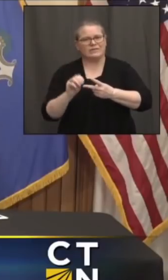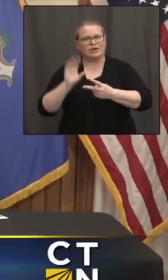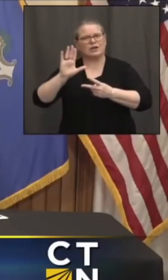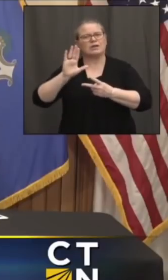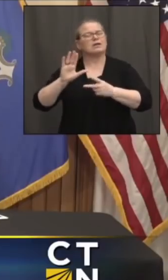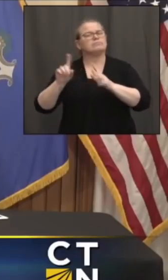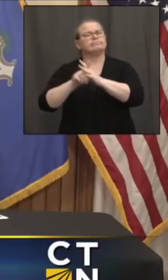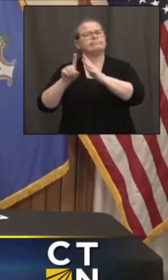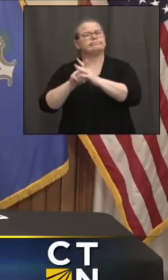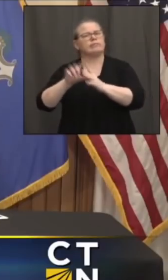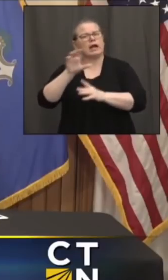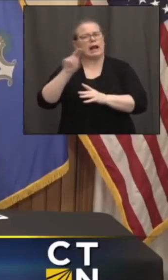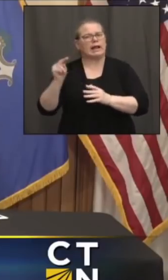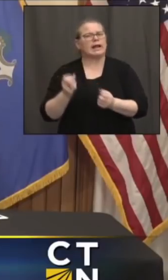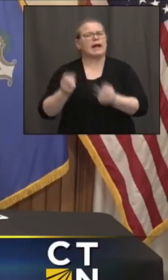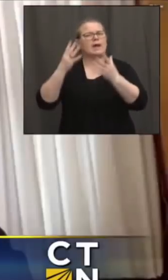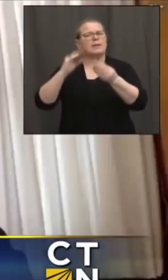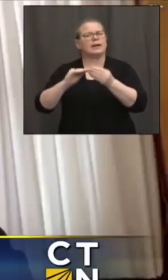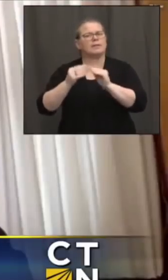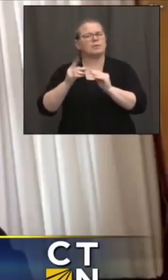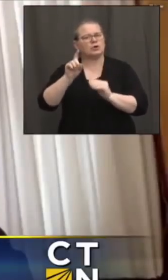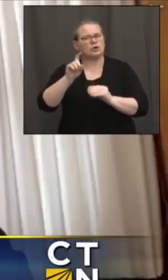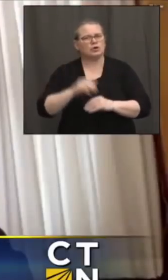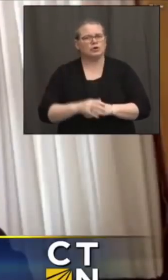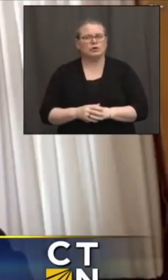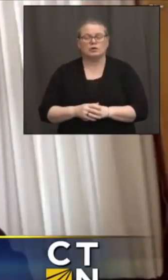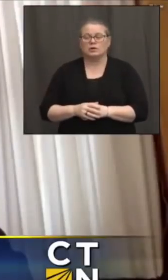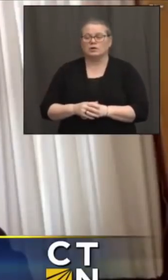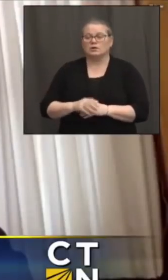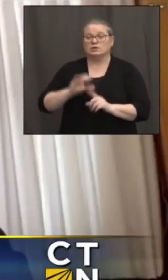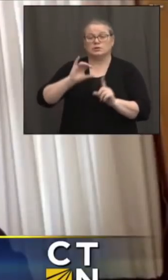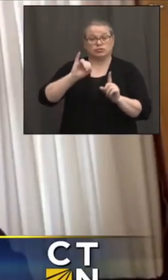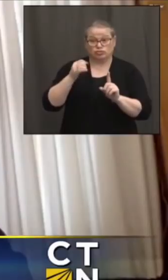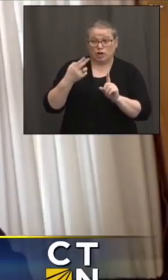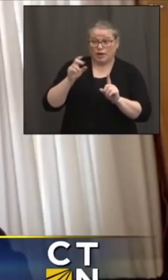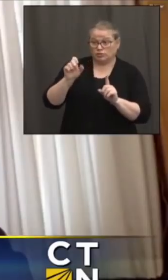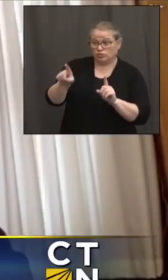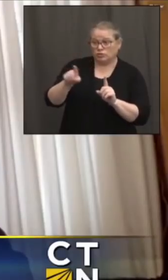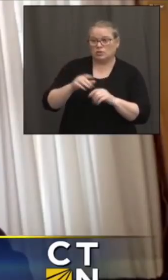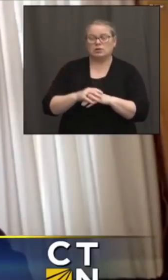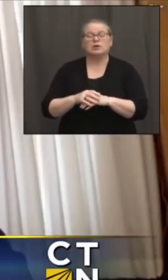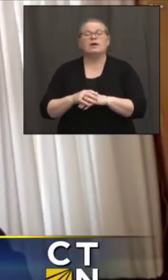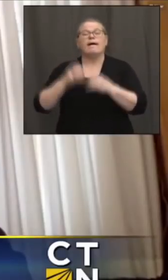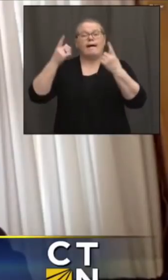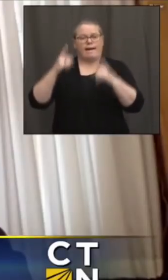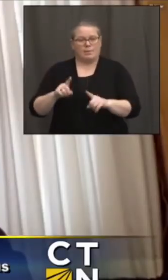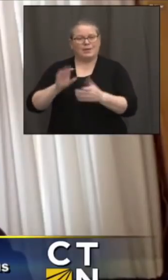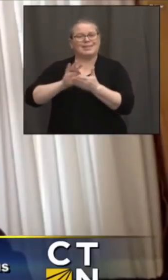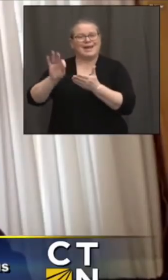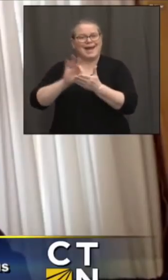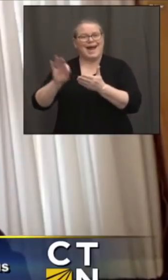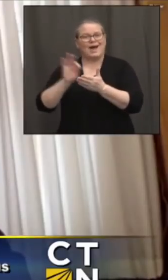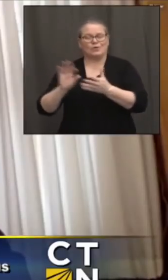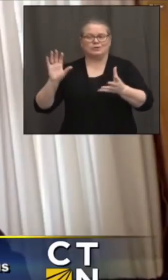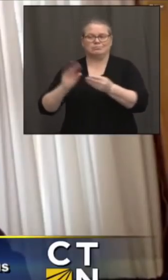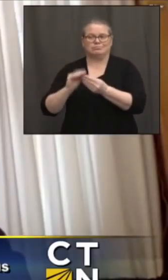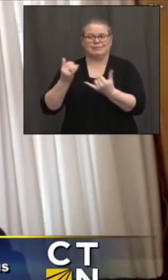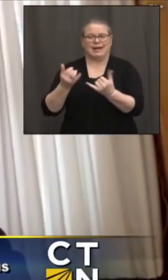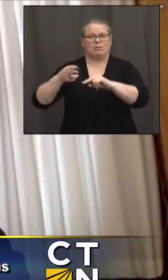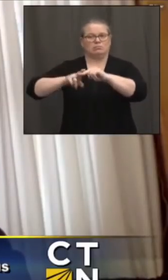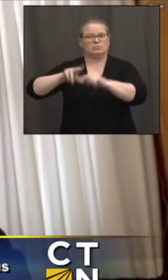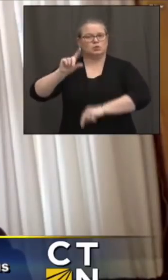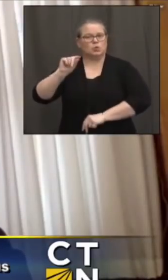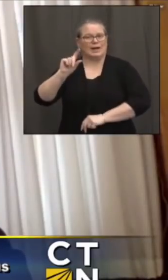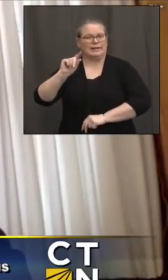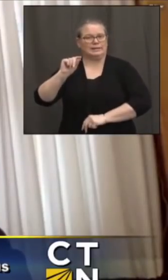the State Department of Public Health had announced over last weekend that the count had grown to 20. Fortunately, we've not had any